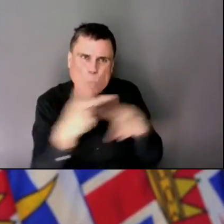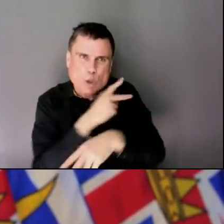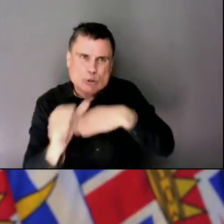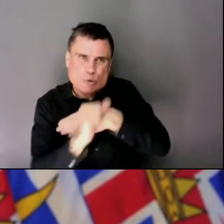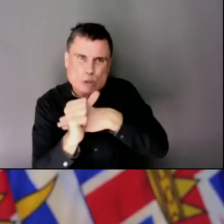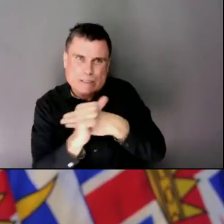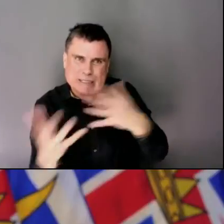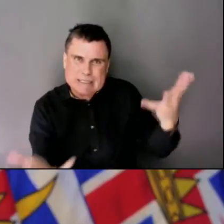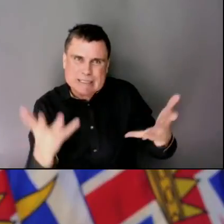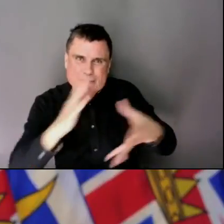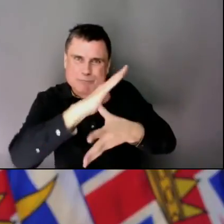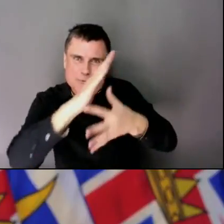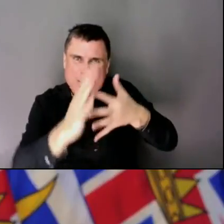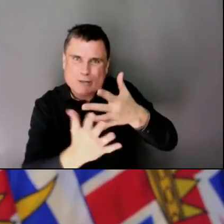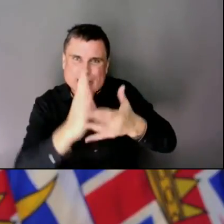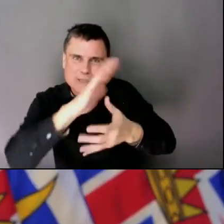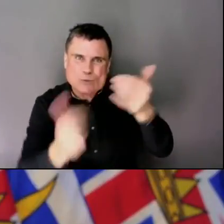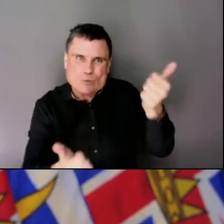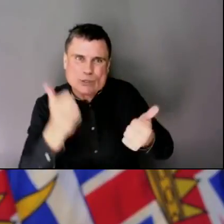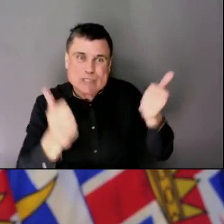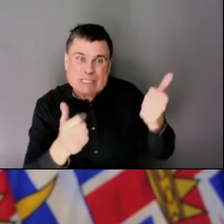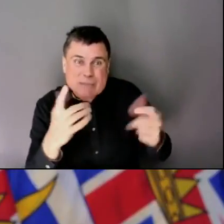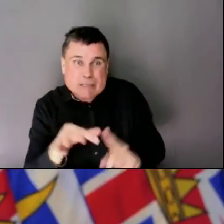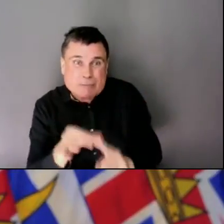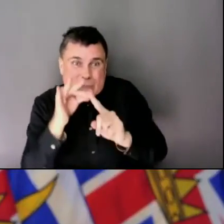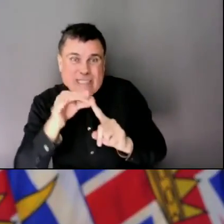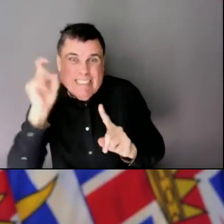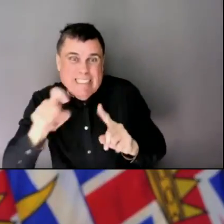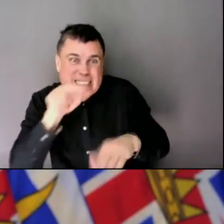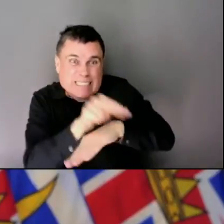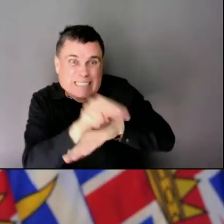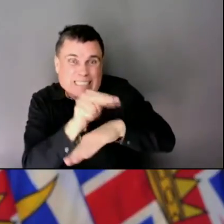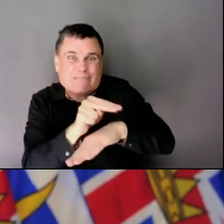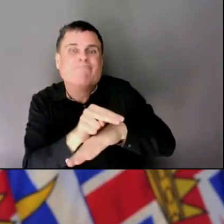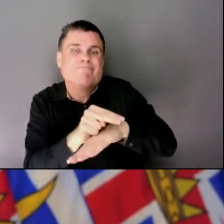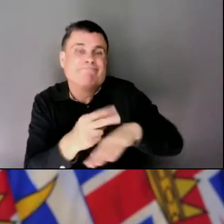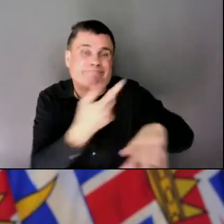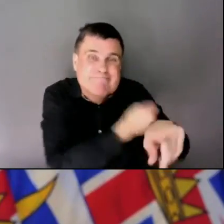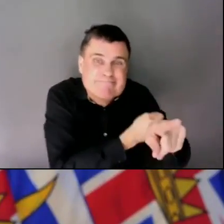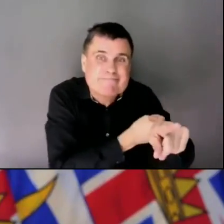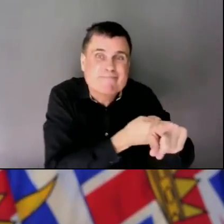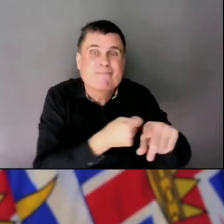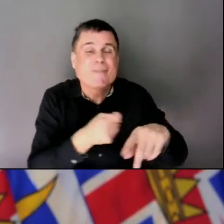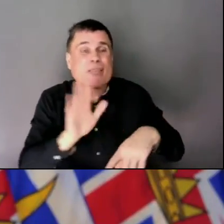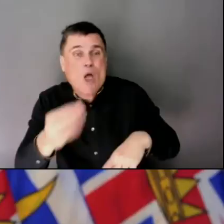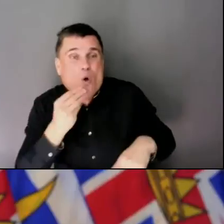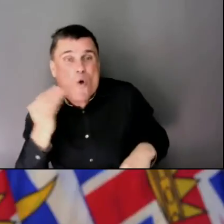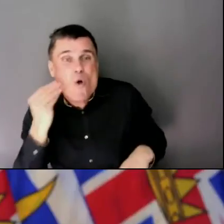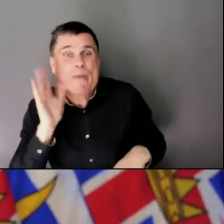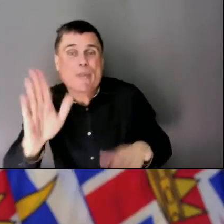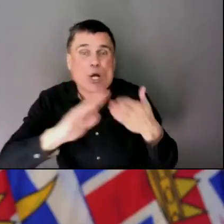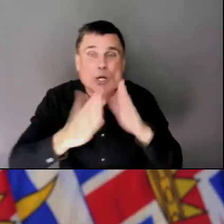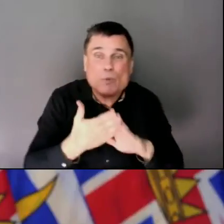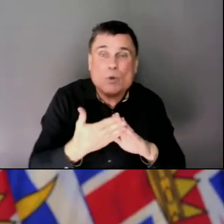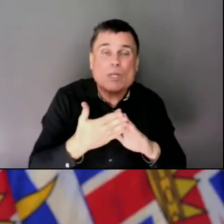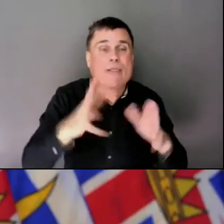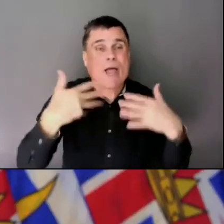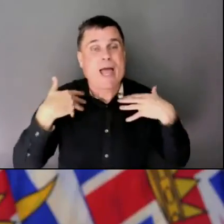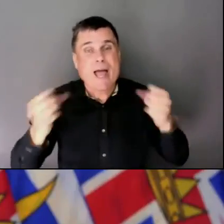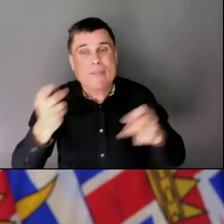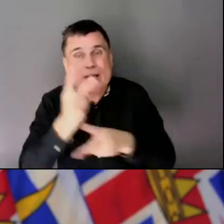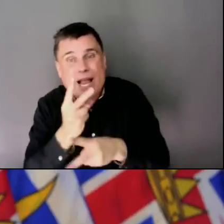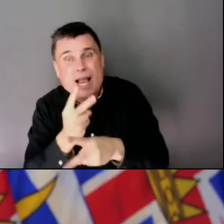whether it's in communities, in their home, in their access to health care. And we need to continue those. Those are incredibly